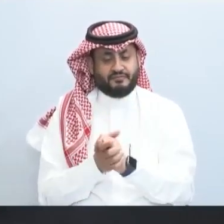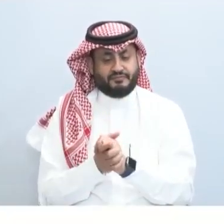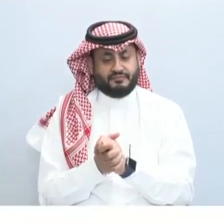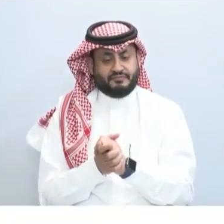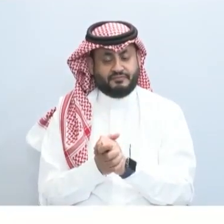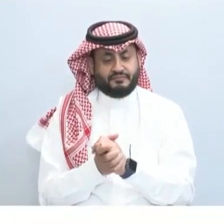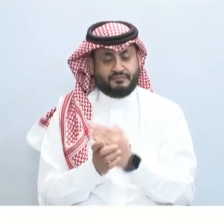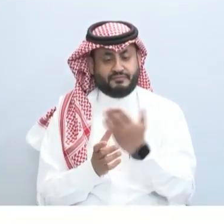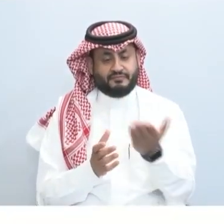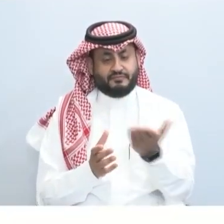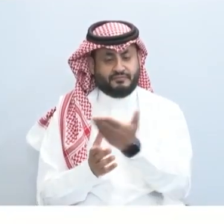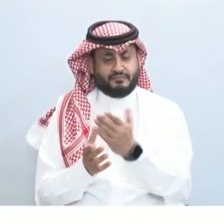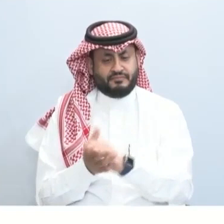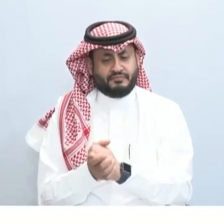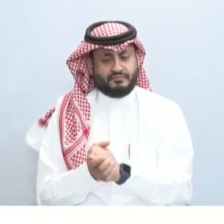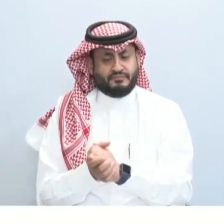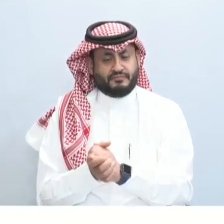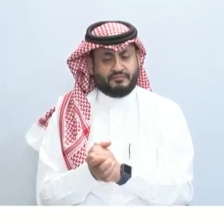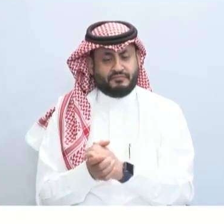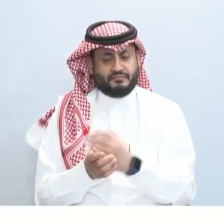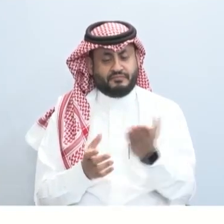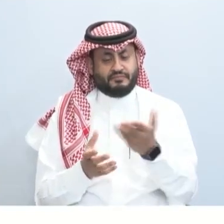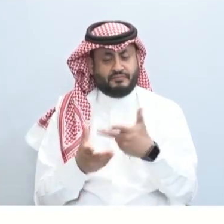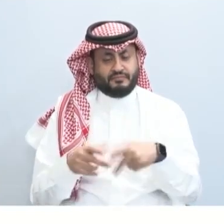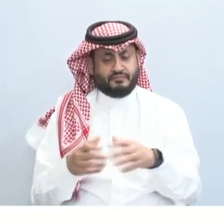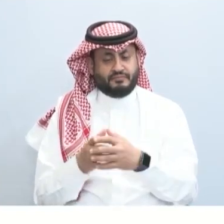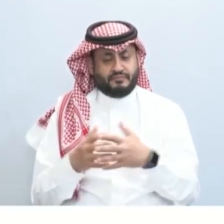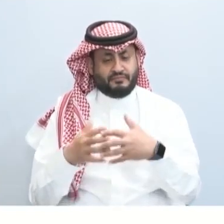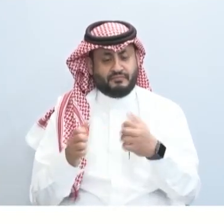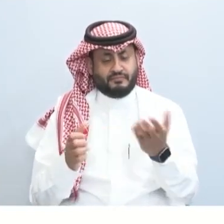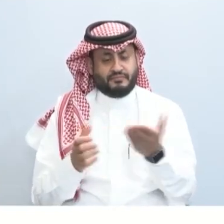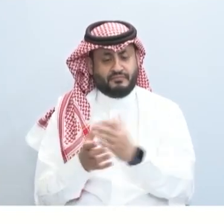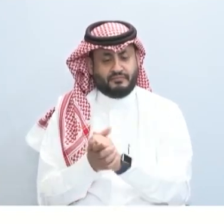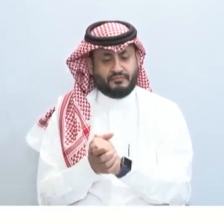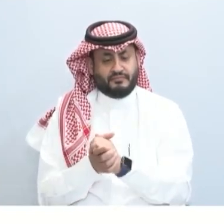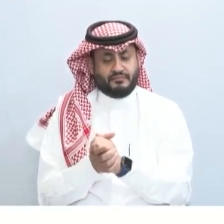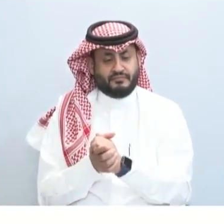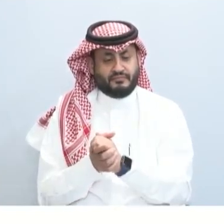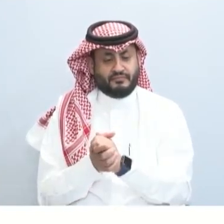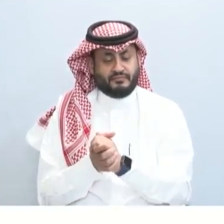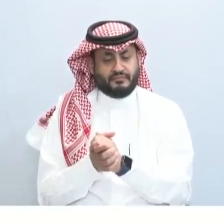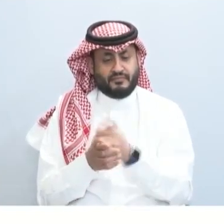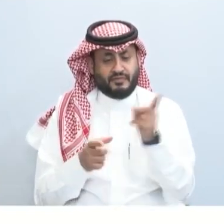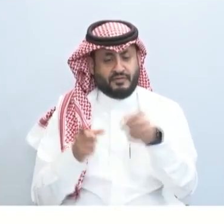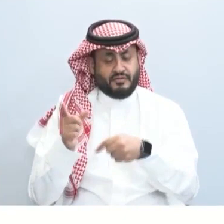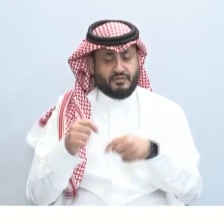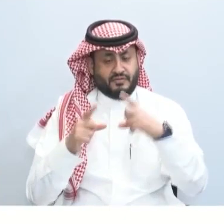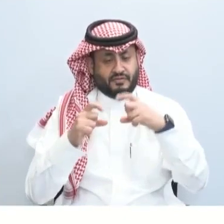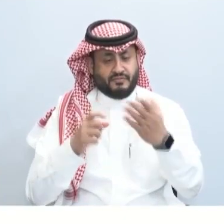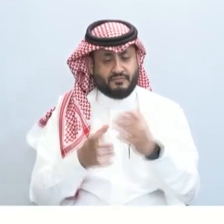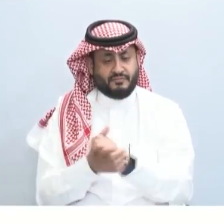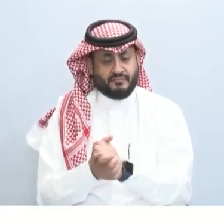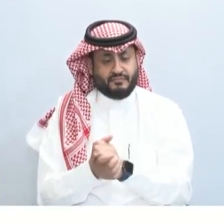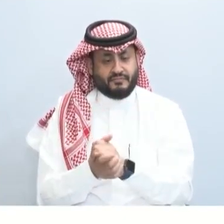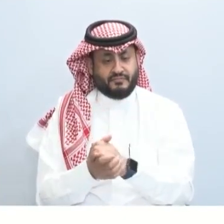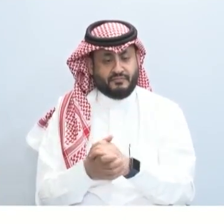the meaning. So now let us move on to the last exercise we have for today, which is match with the pictures. So here we